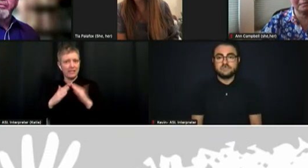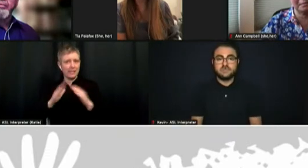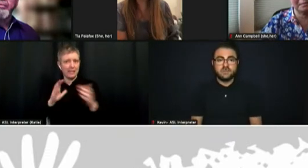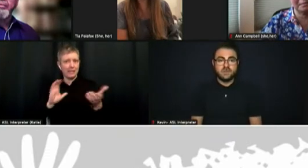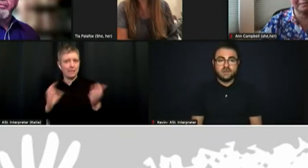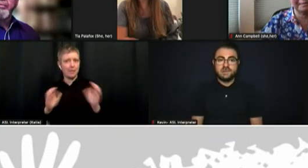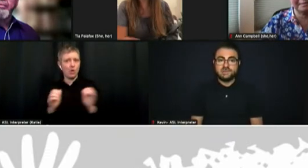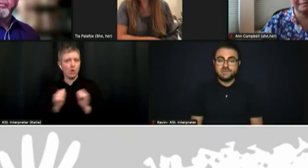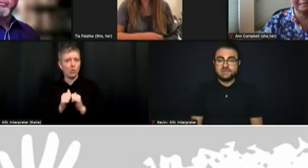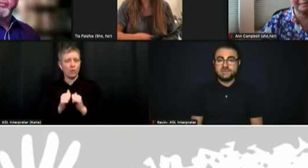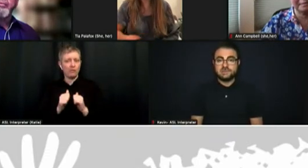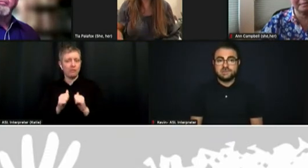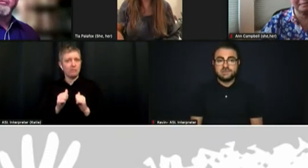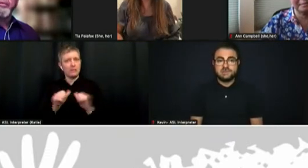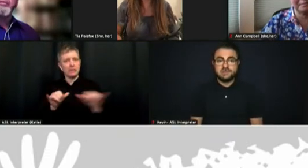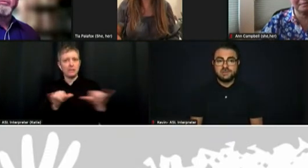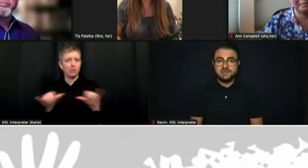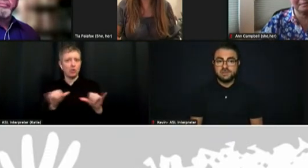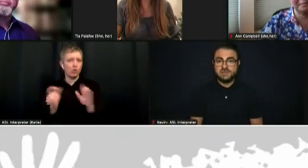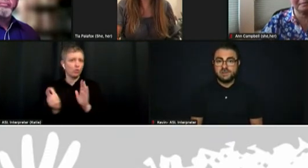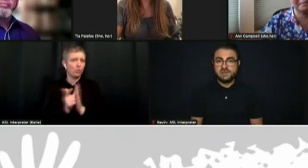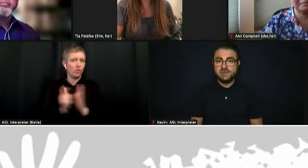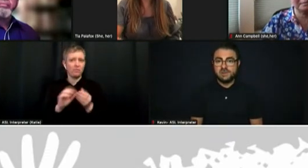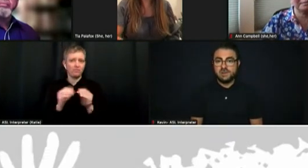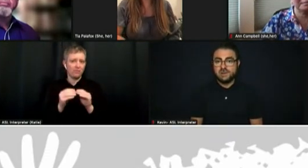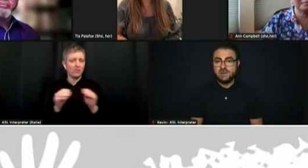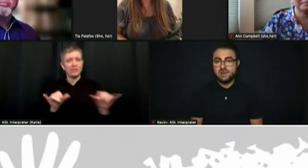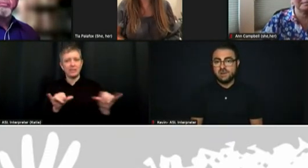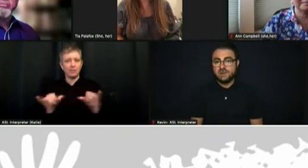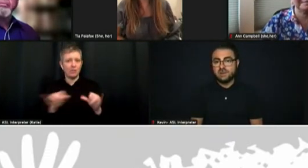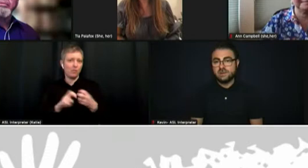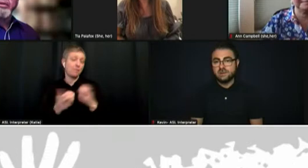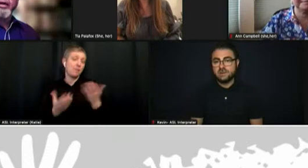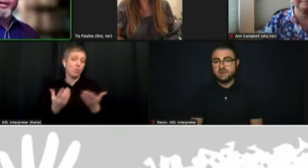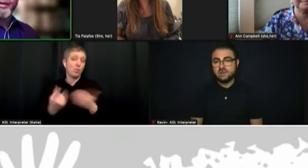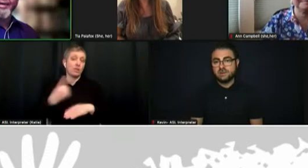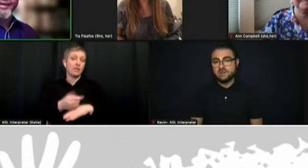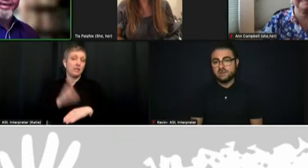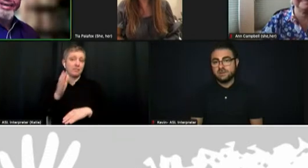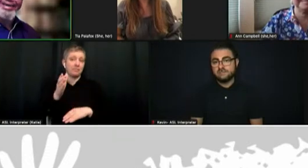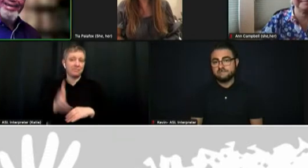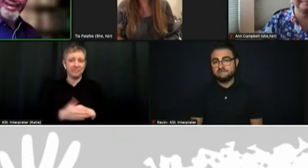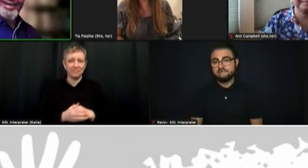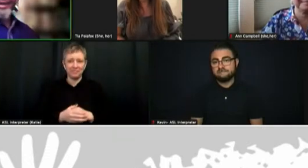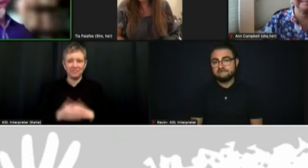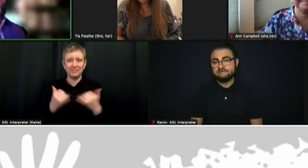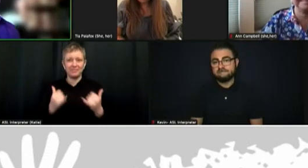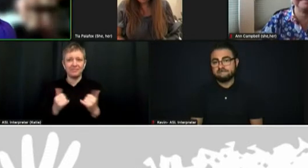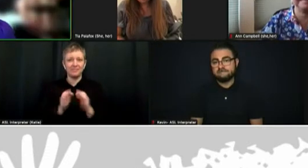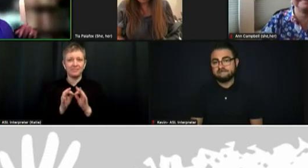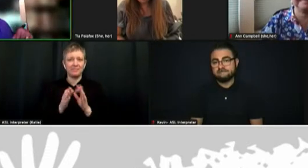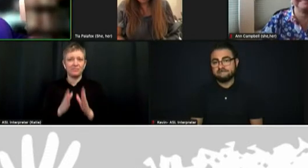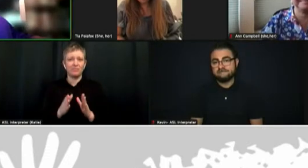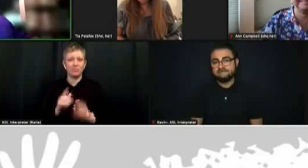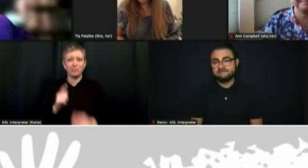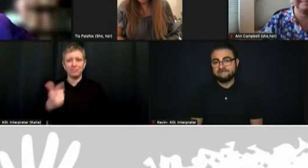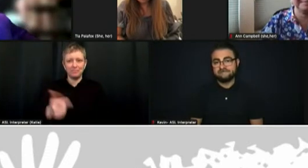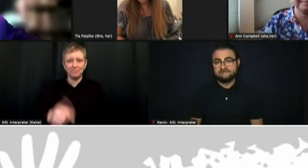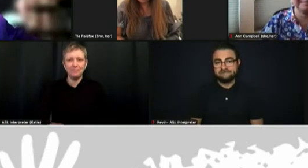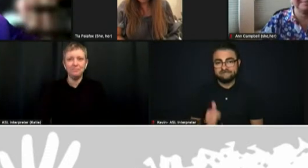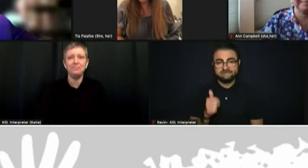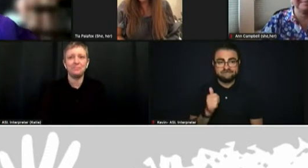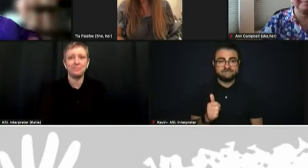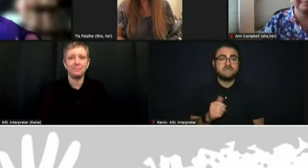similar crime rates and similar problems. So someday, that's my dream. Go national. I think the legislature has